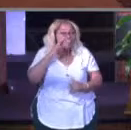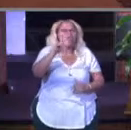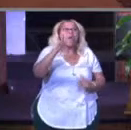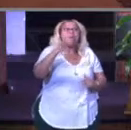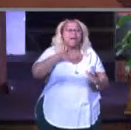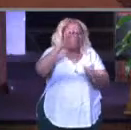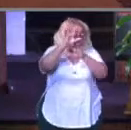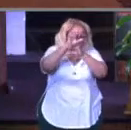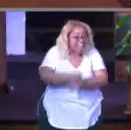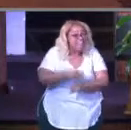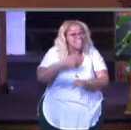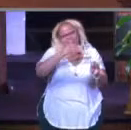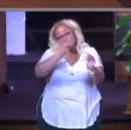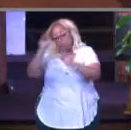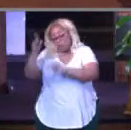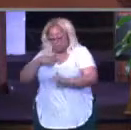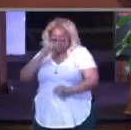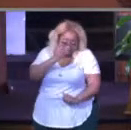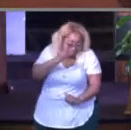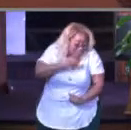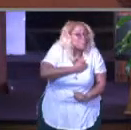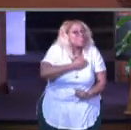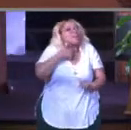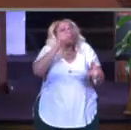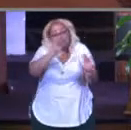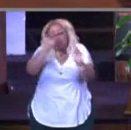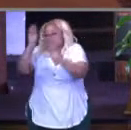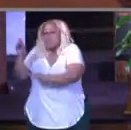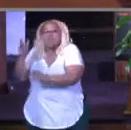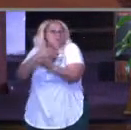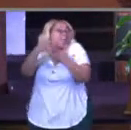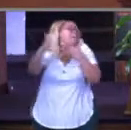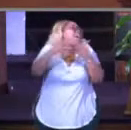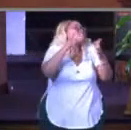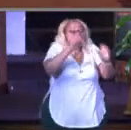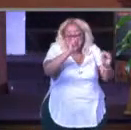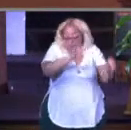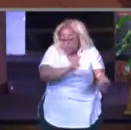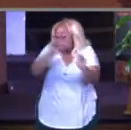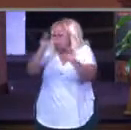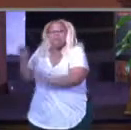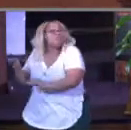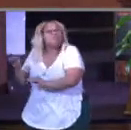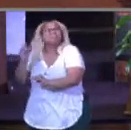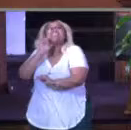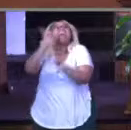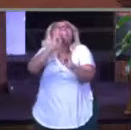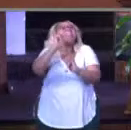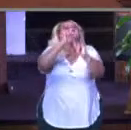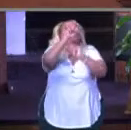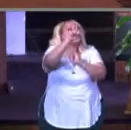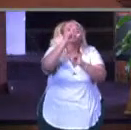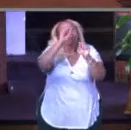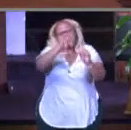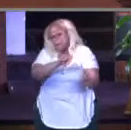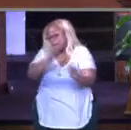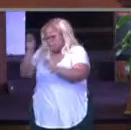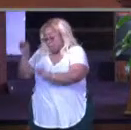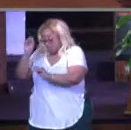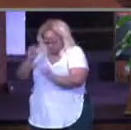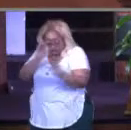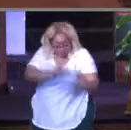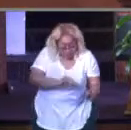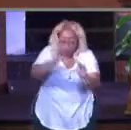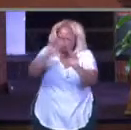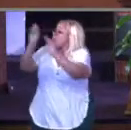you. My habits, you can move that over. My attitude, you can move that over. Whatever it is, you can move that over. That's not like you. You can move that over. You